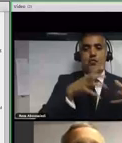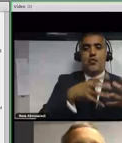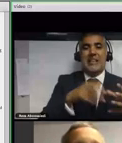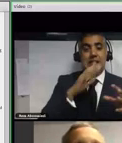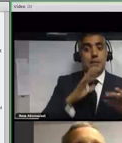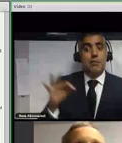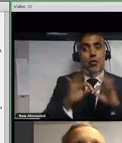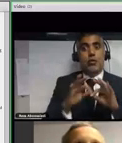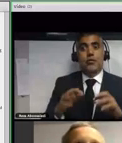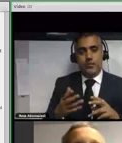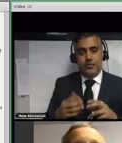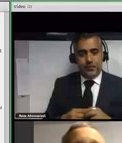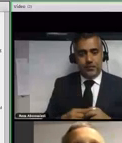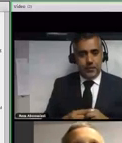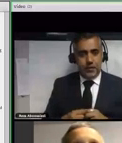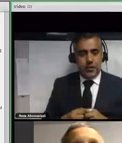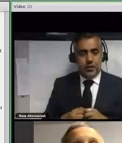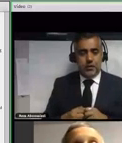important.